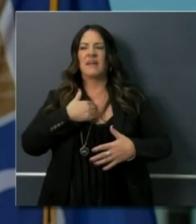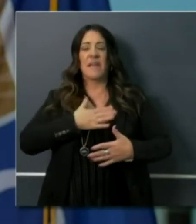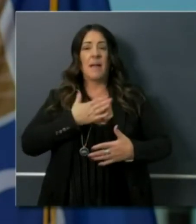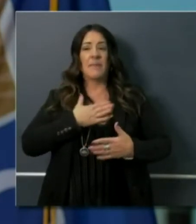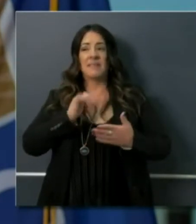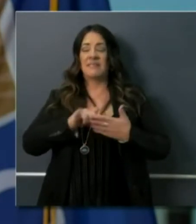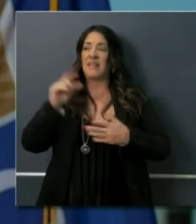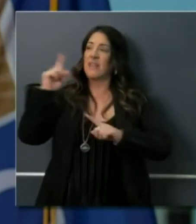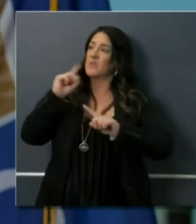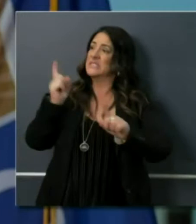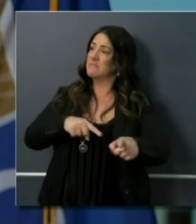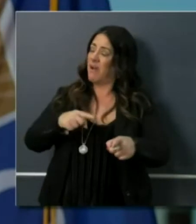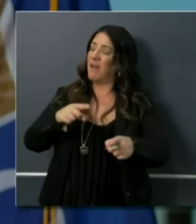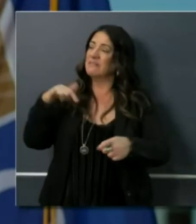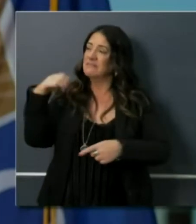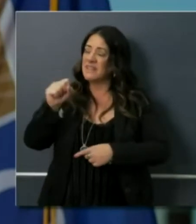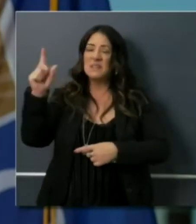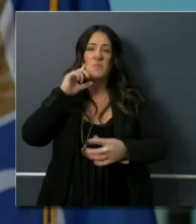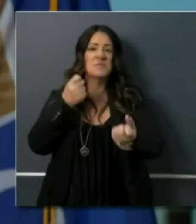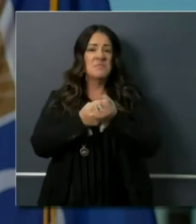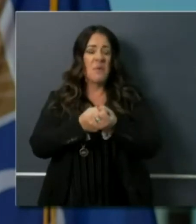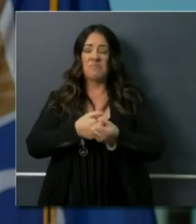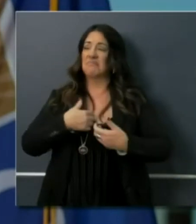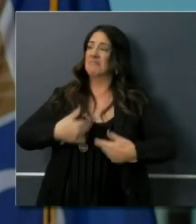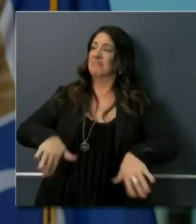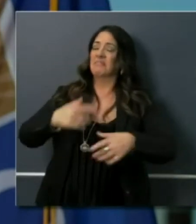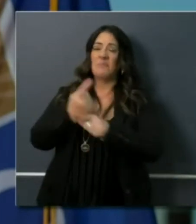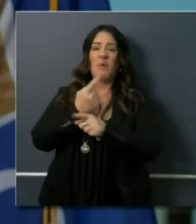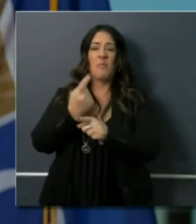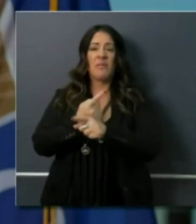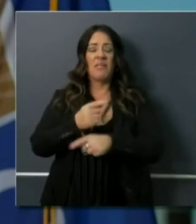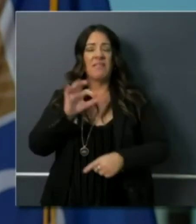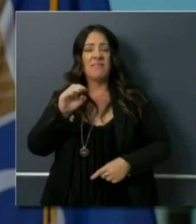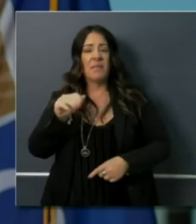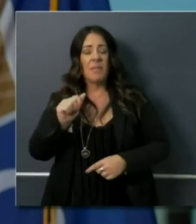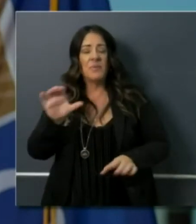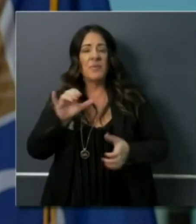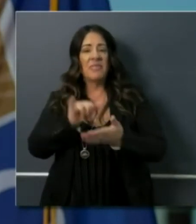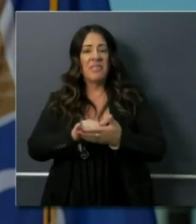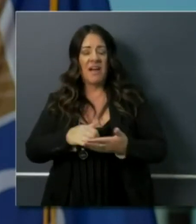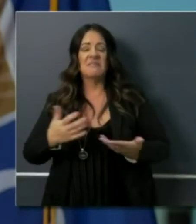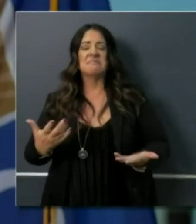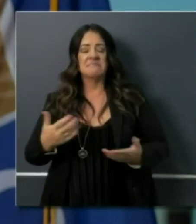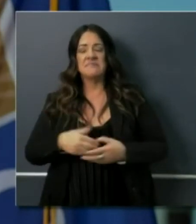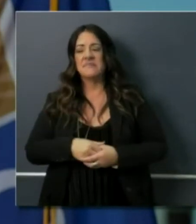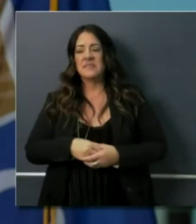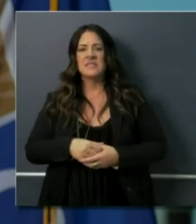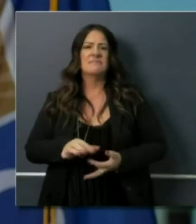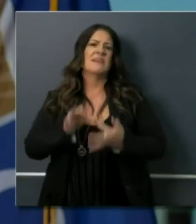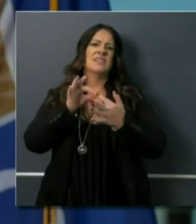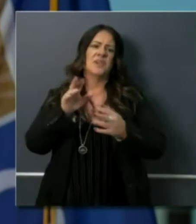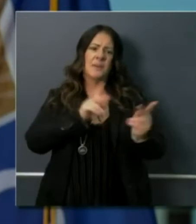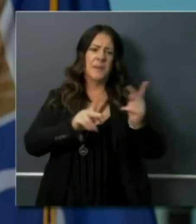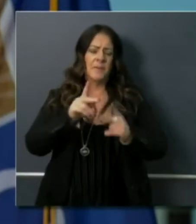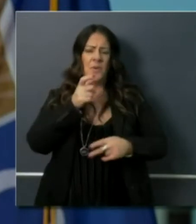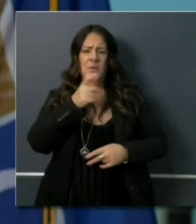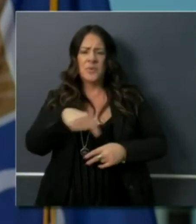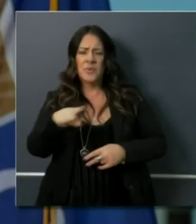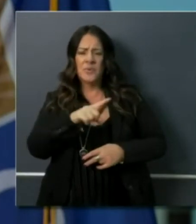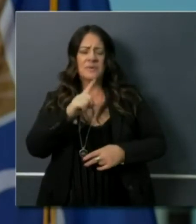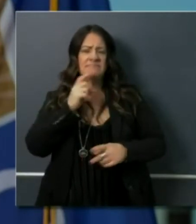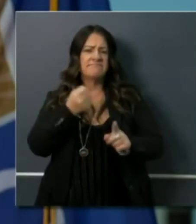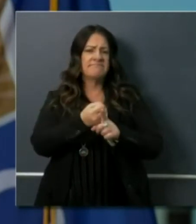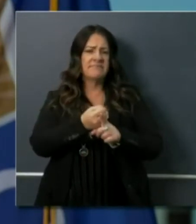prescriptive, as always with FEMA, and appropriately so, to those that have been impacted directly,